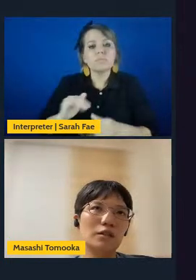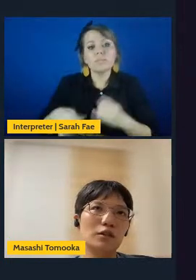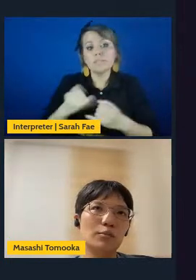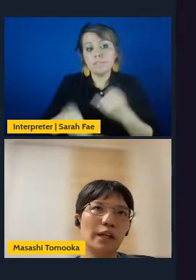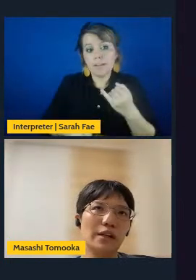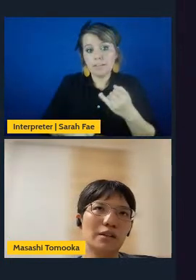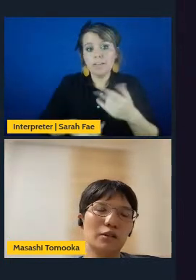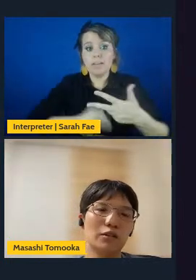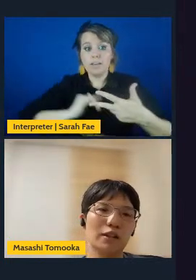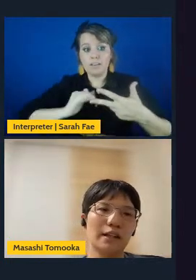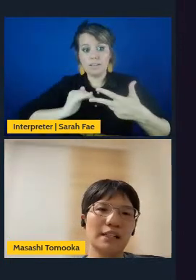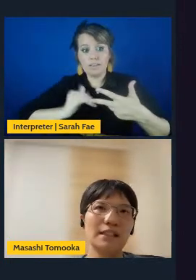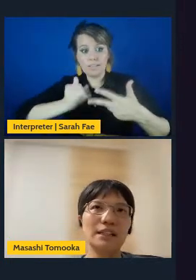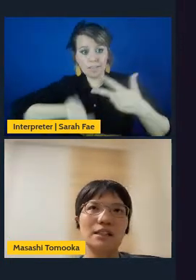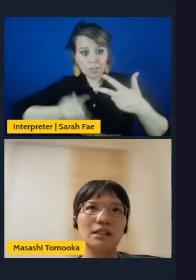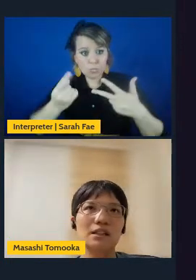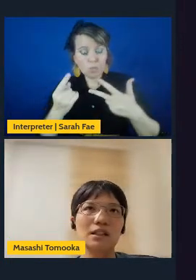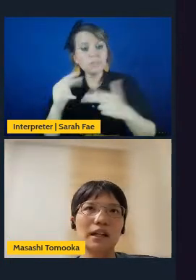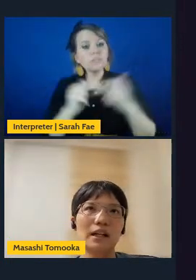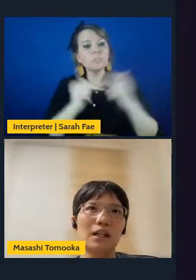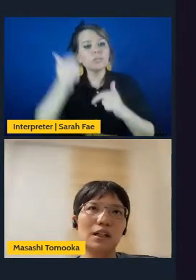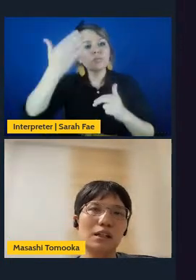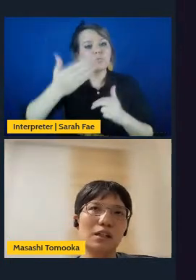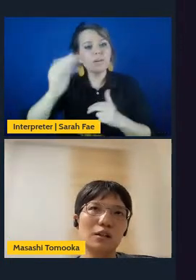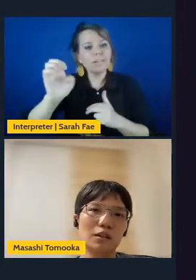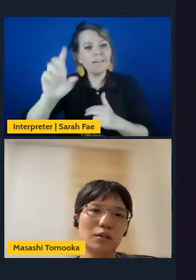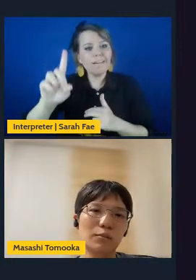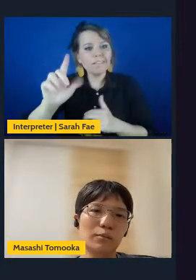is to build front-end assets,